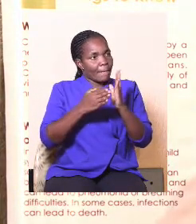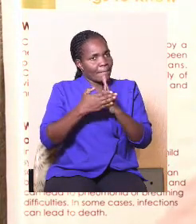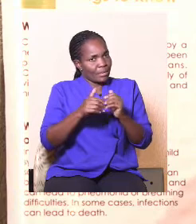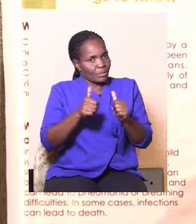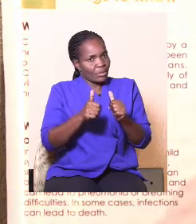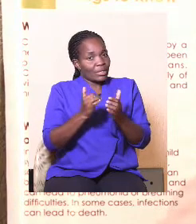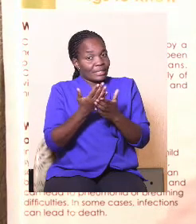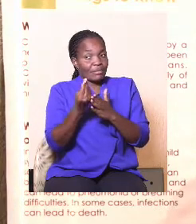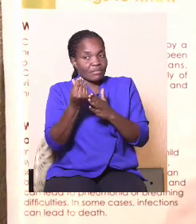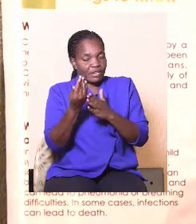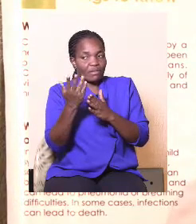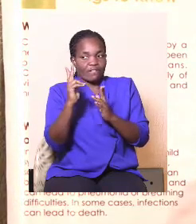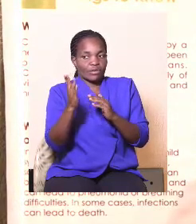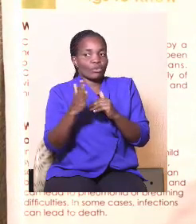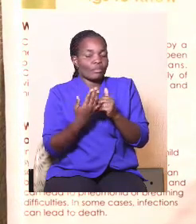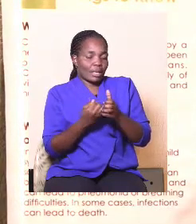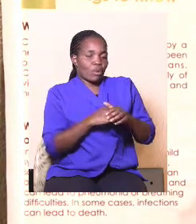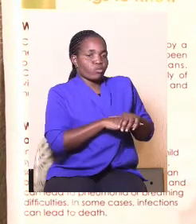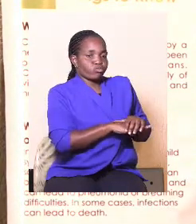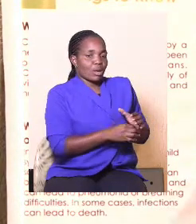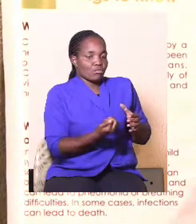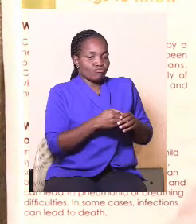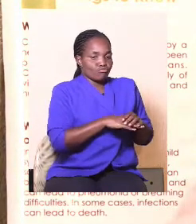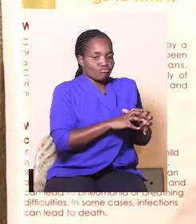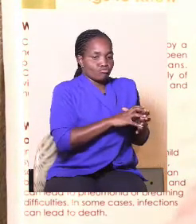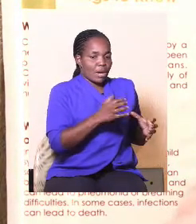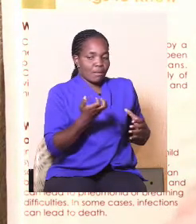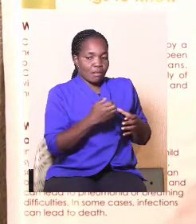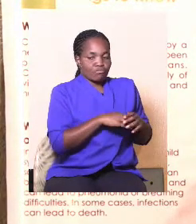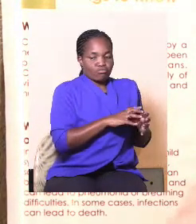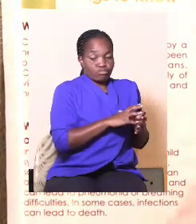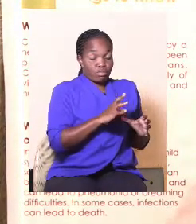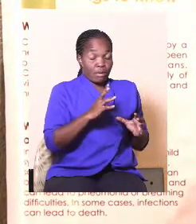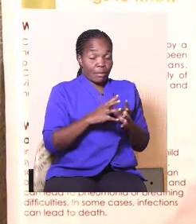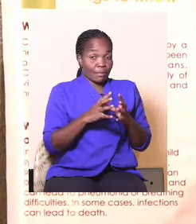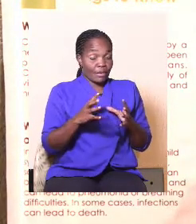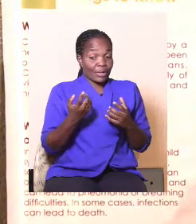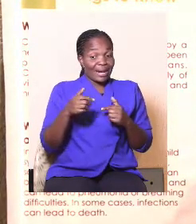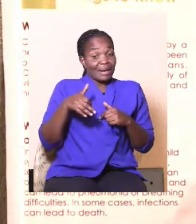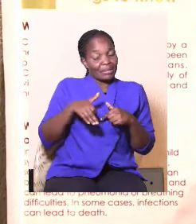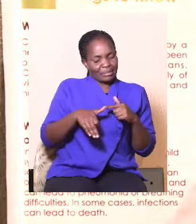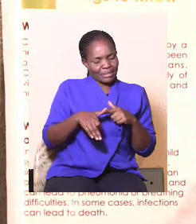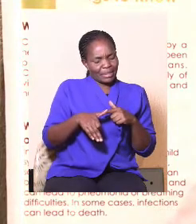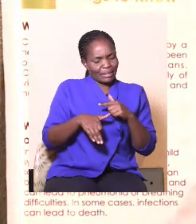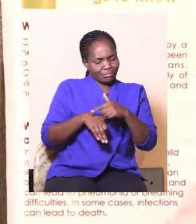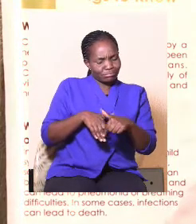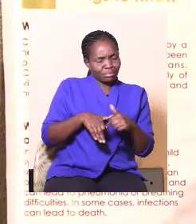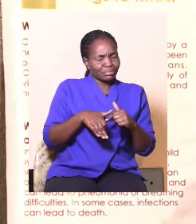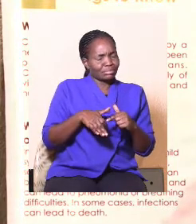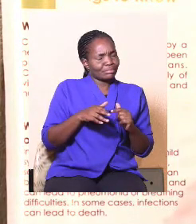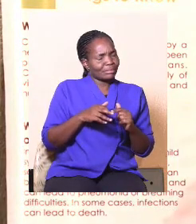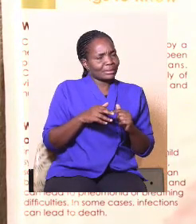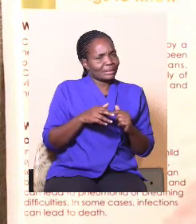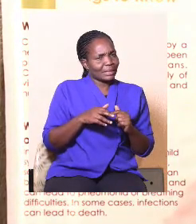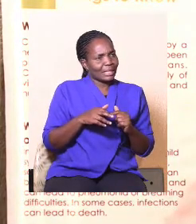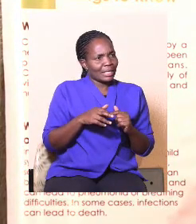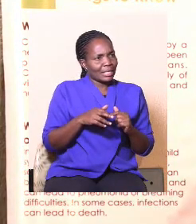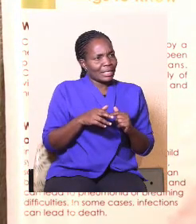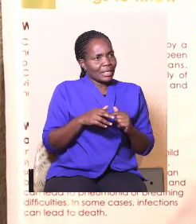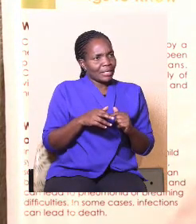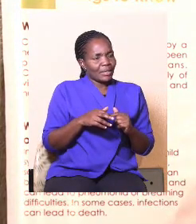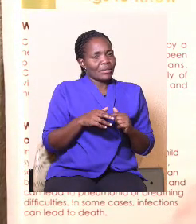currency will stabilize again. What are we doing in Namibia to ensure that money